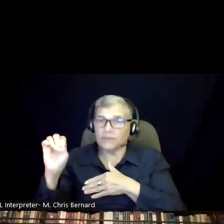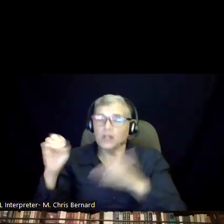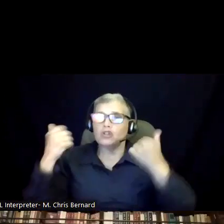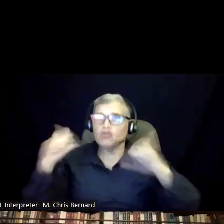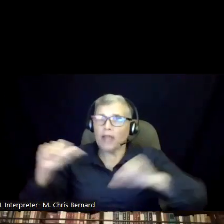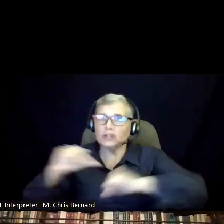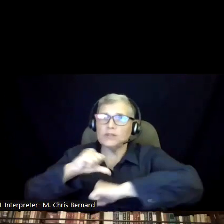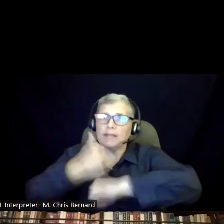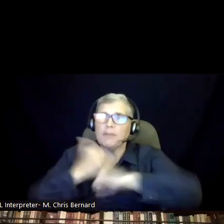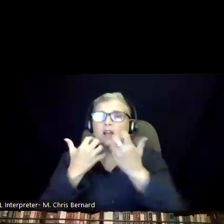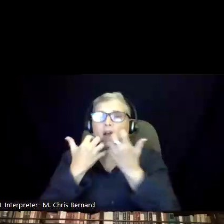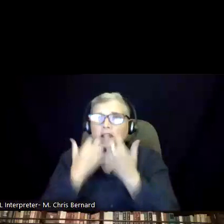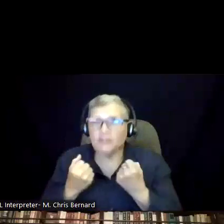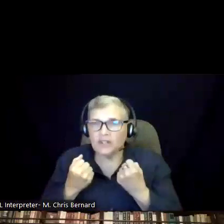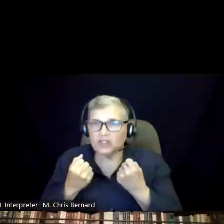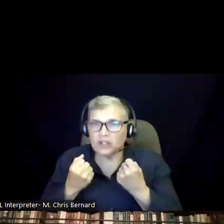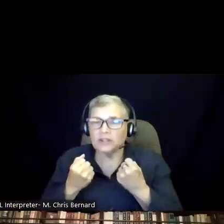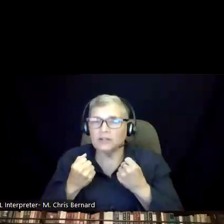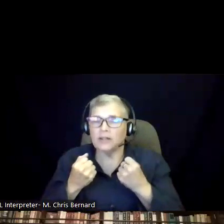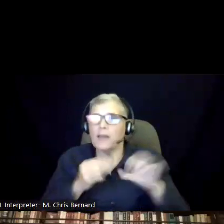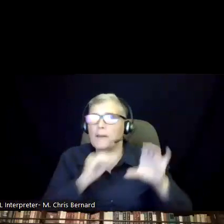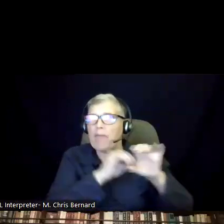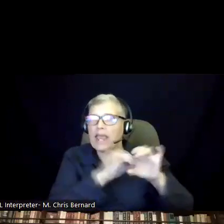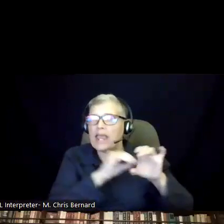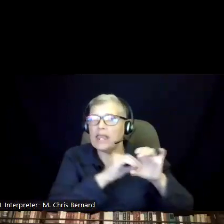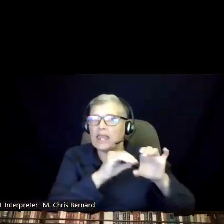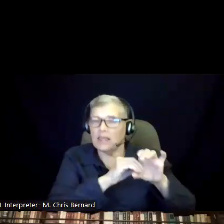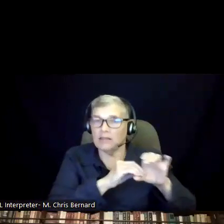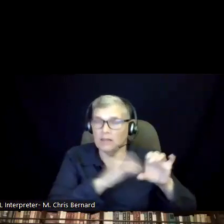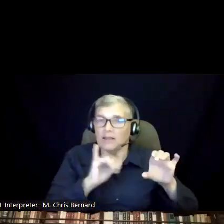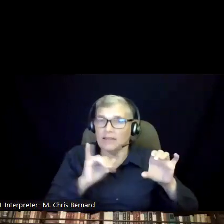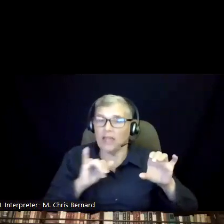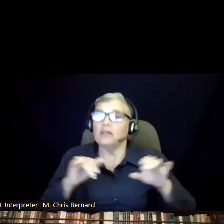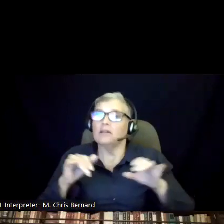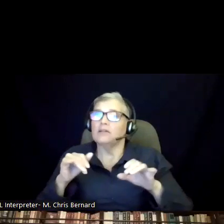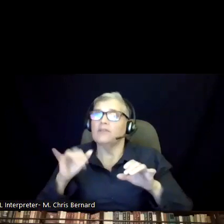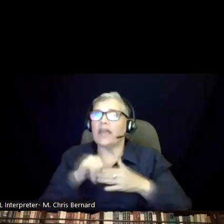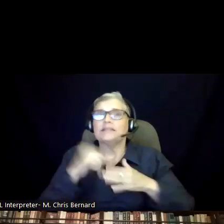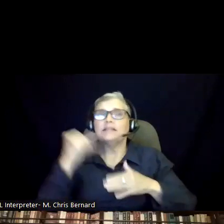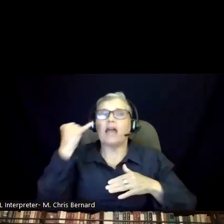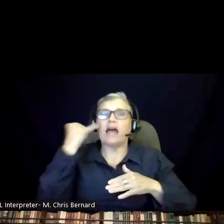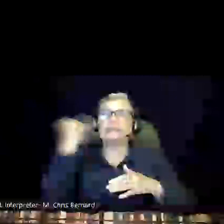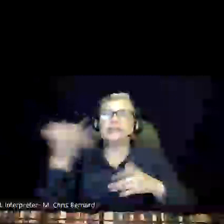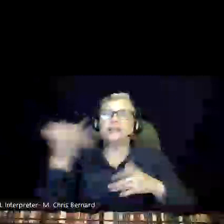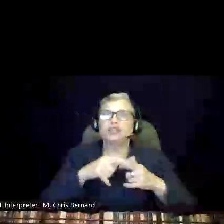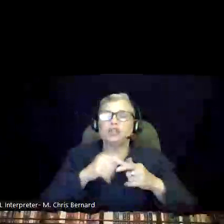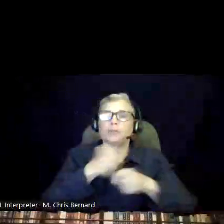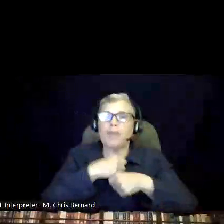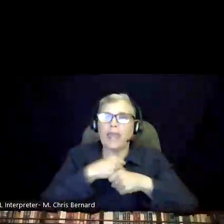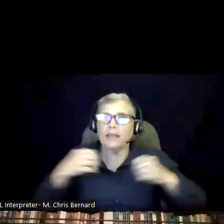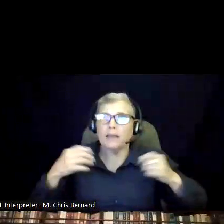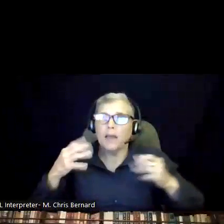establish conservation banking for endangered species. It's a market-based approach to recovering species like the American burying